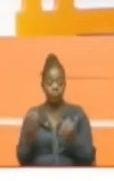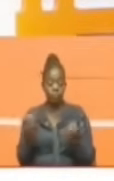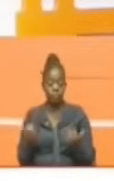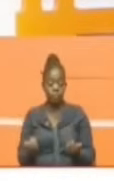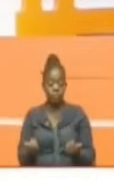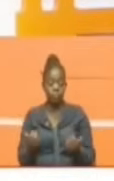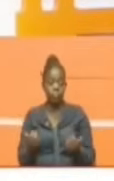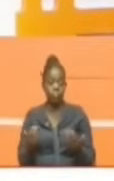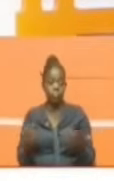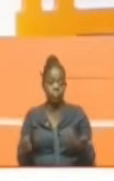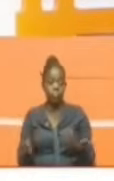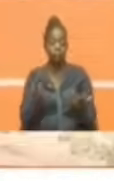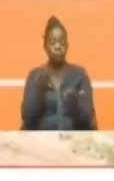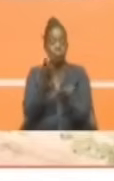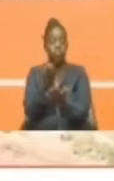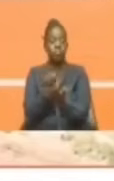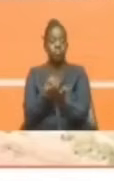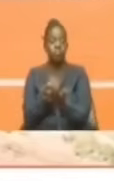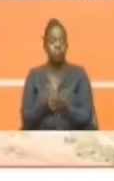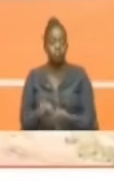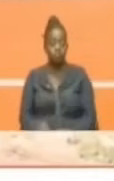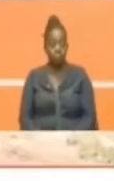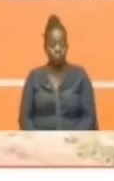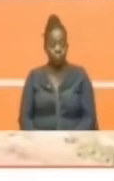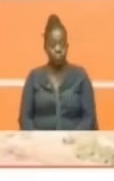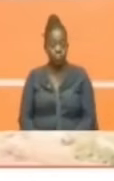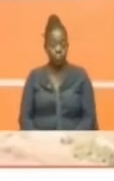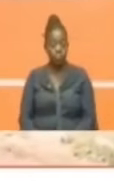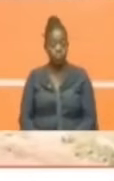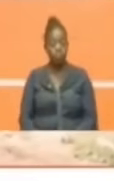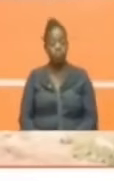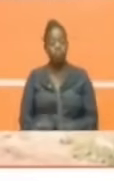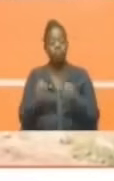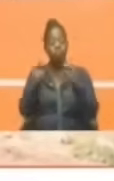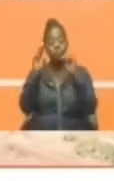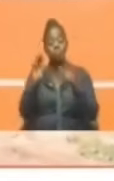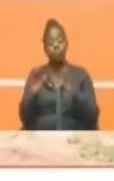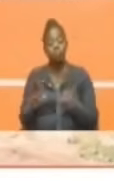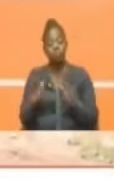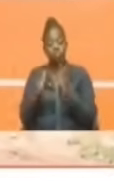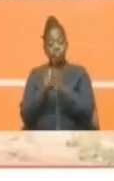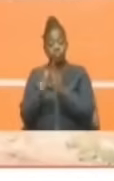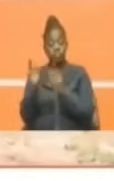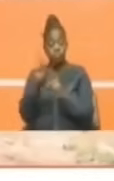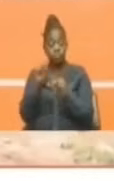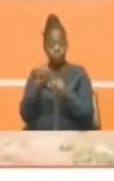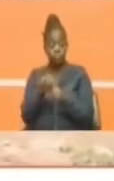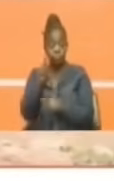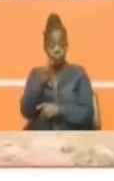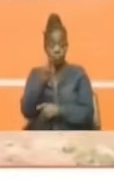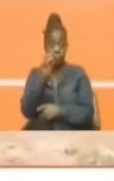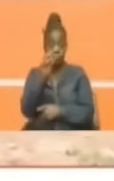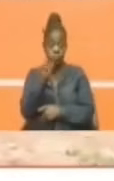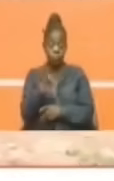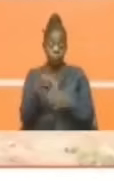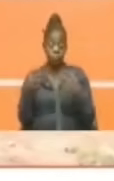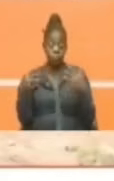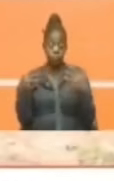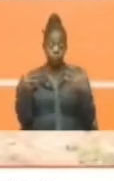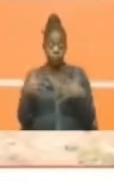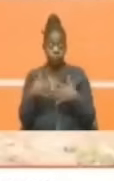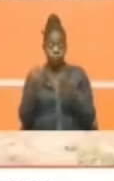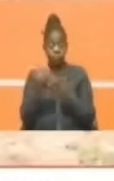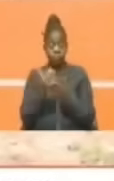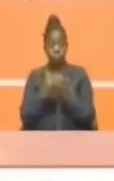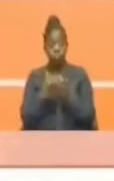kino alikundire abasomesa n'abatuuze mu divisioni y'ebweyogerere mu munisipaali y'ekira bali mu kutyawo olw'abakibibwa